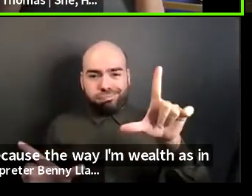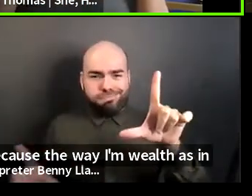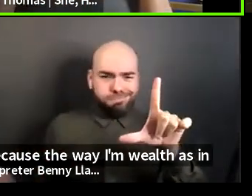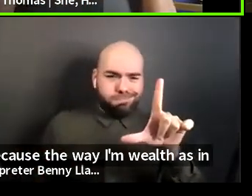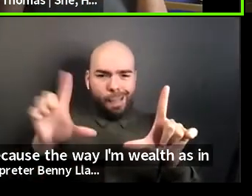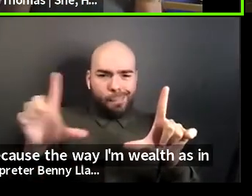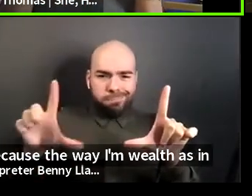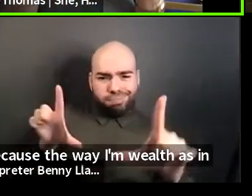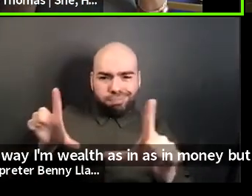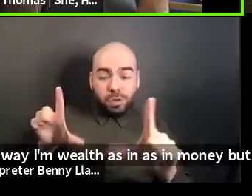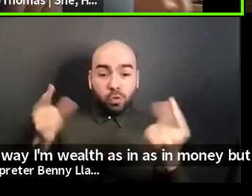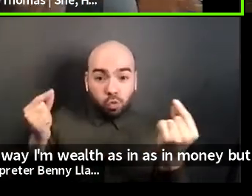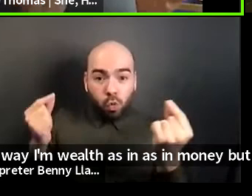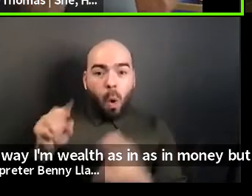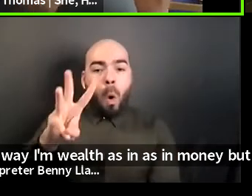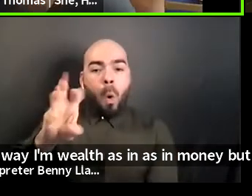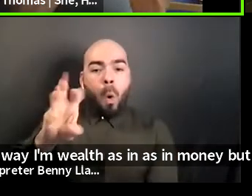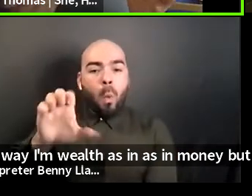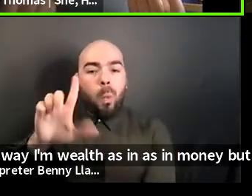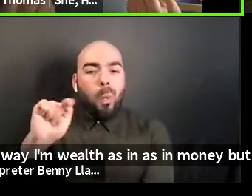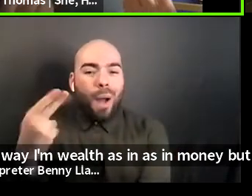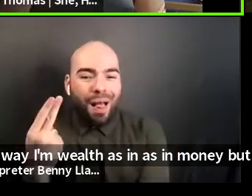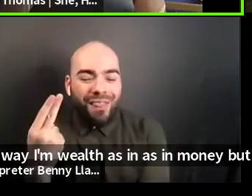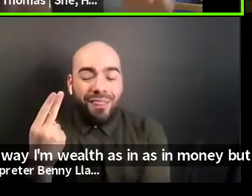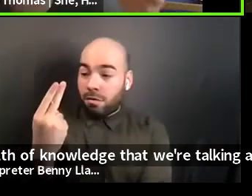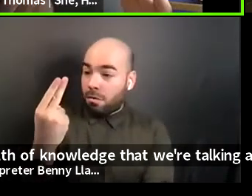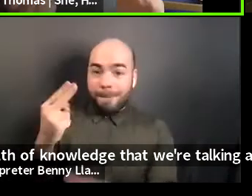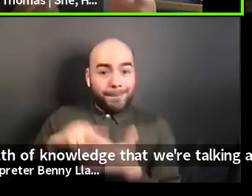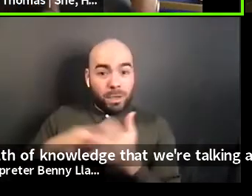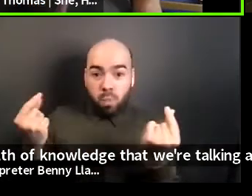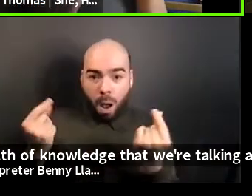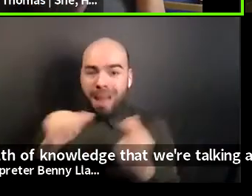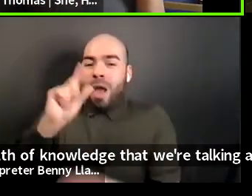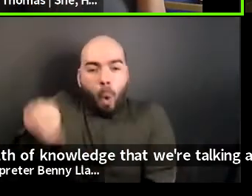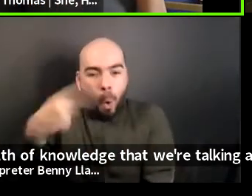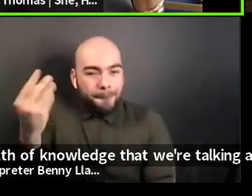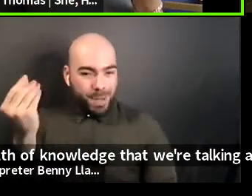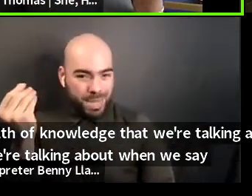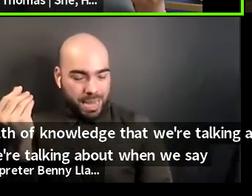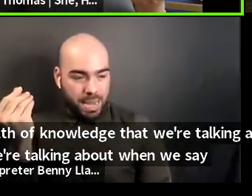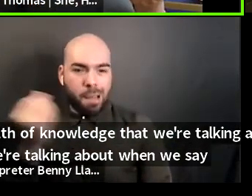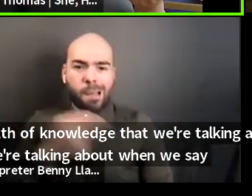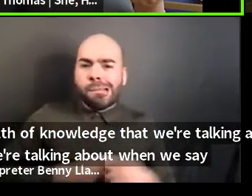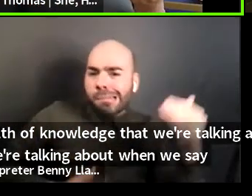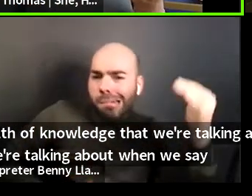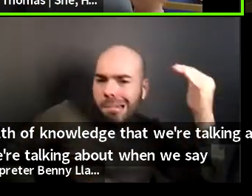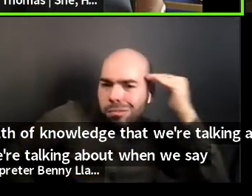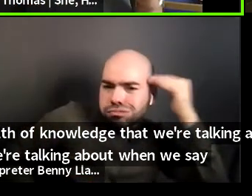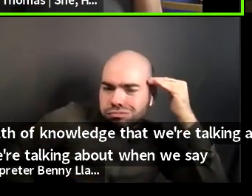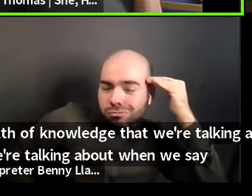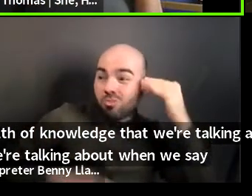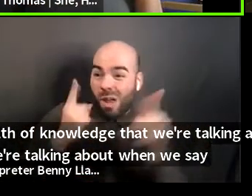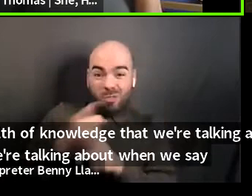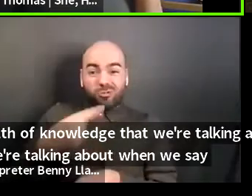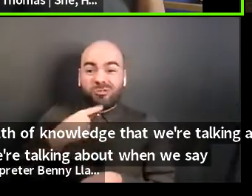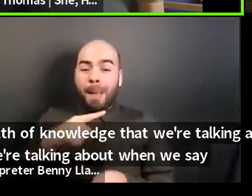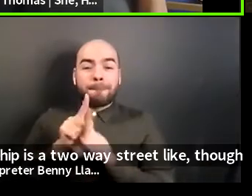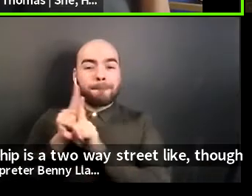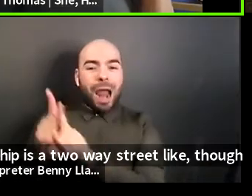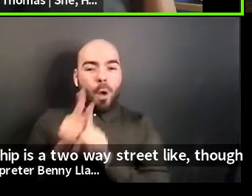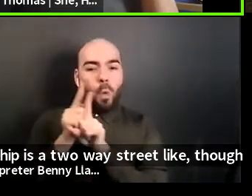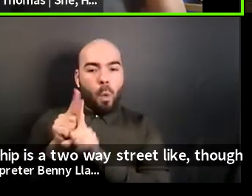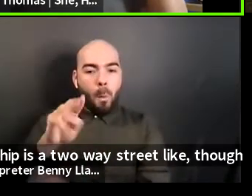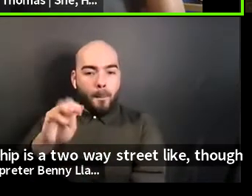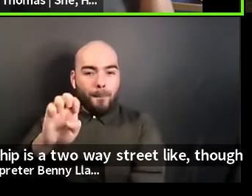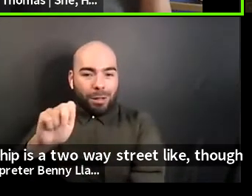but like there is a wealth of knowledge that we're talking about. We're talking about when we say mentorship is a two-way street, like the wealth